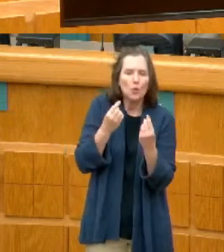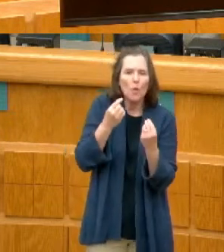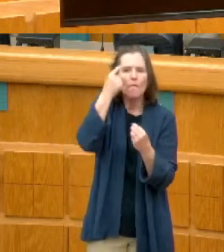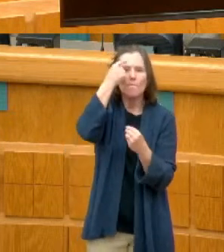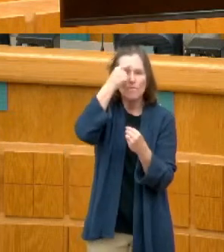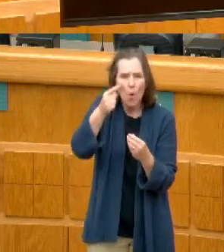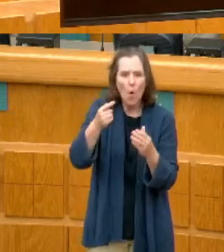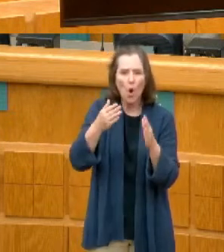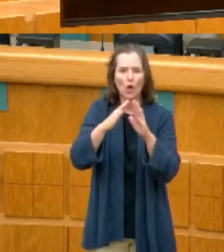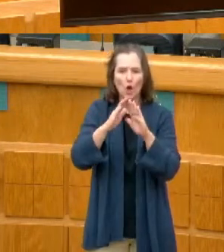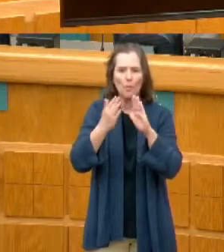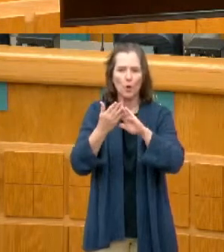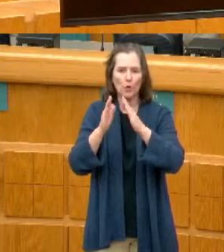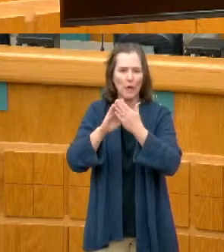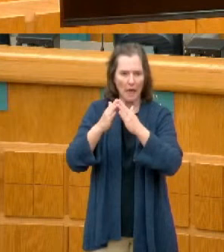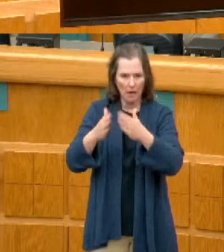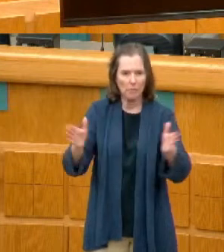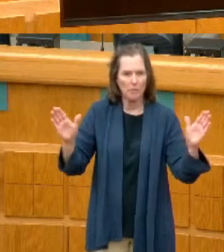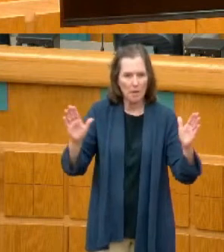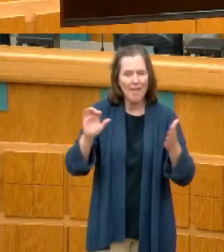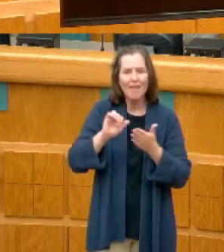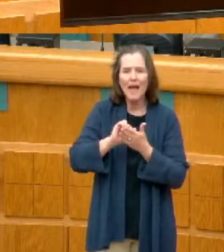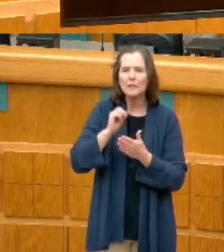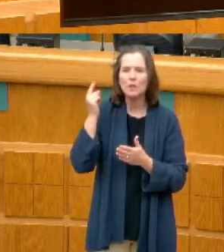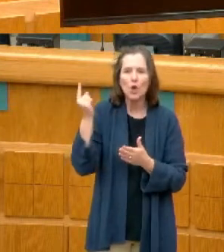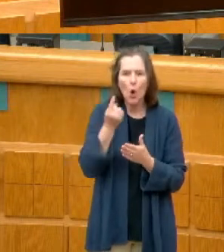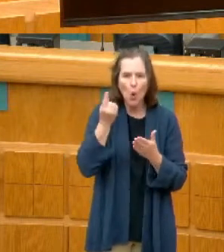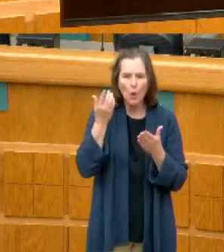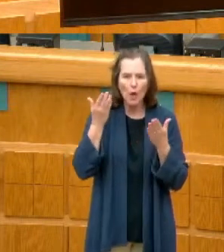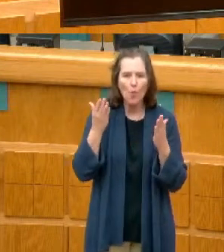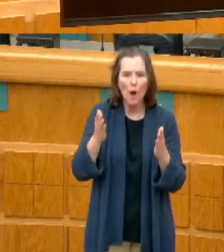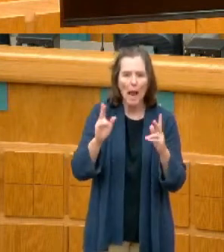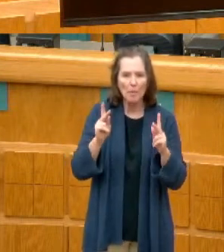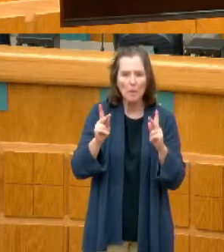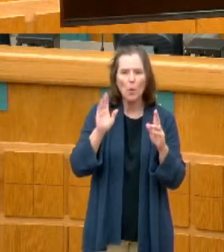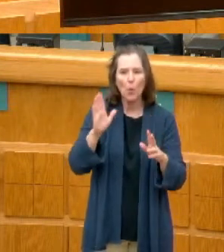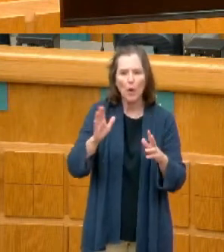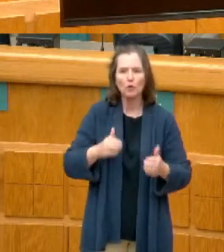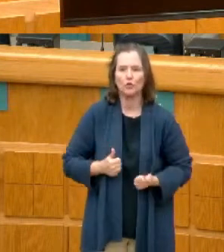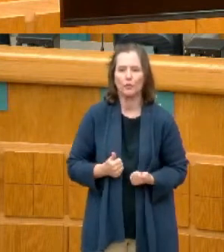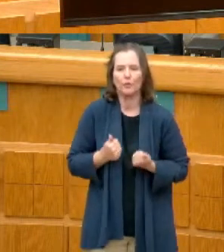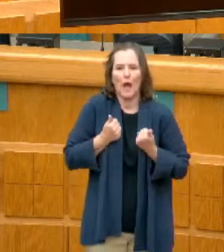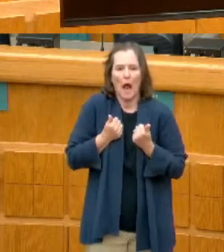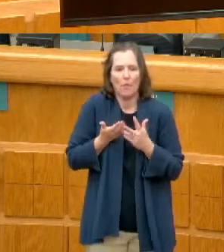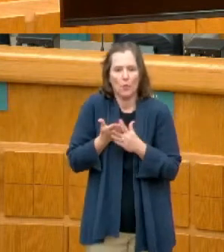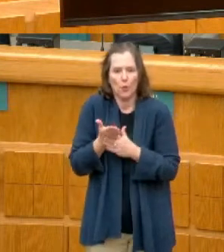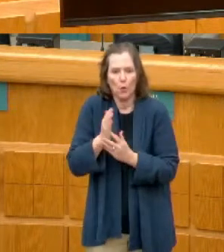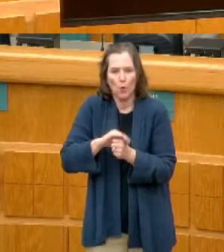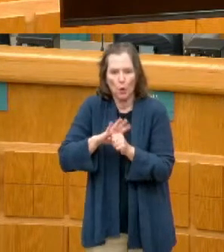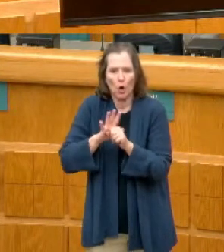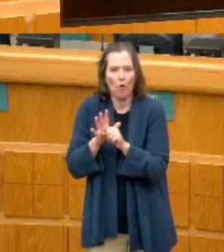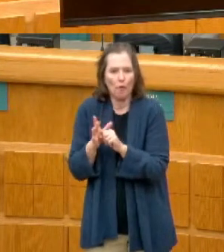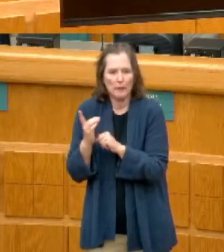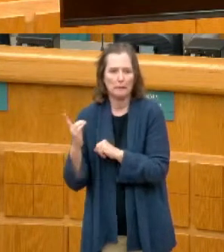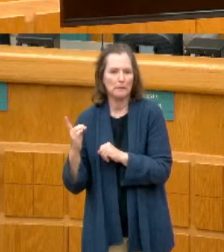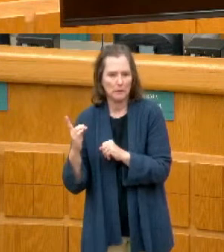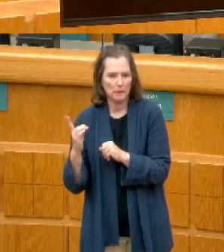truly the only way we will survive this. The numbers are showing that. In our hospital system,